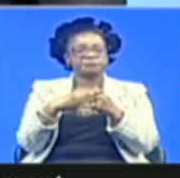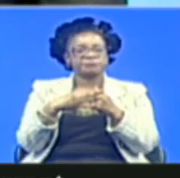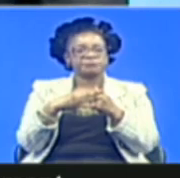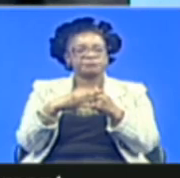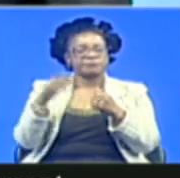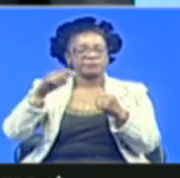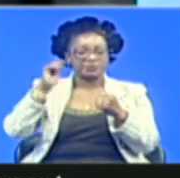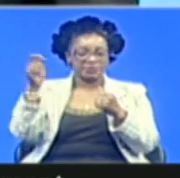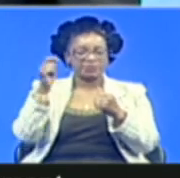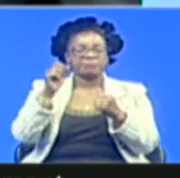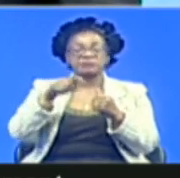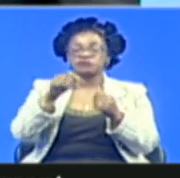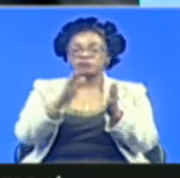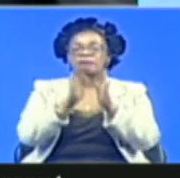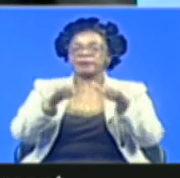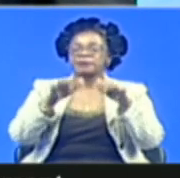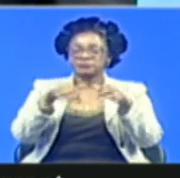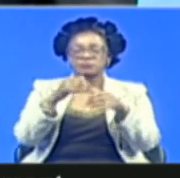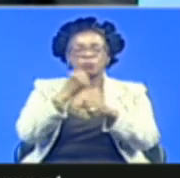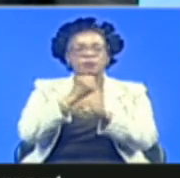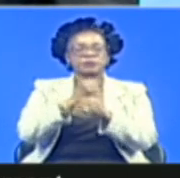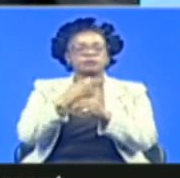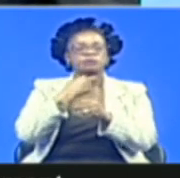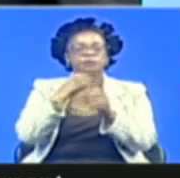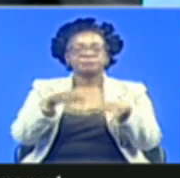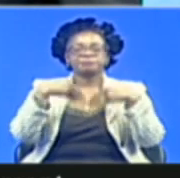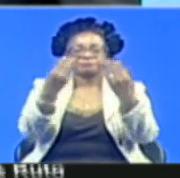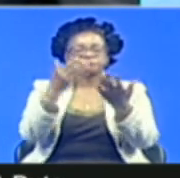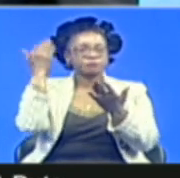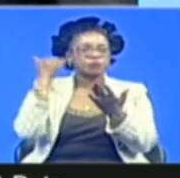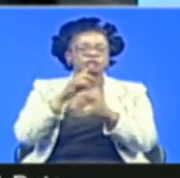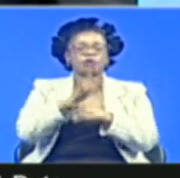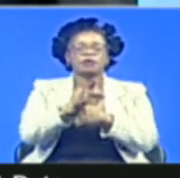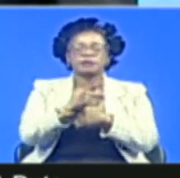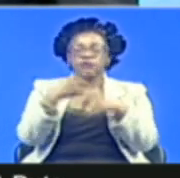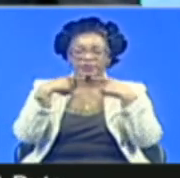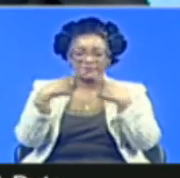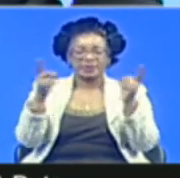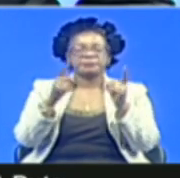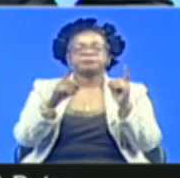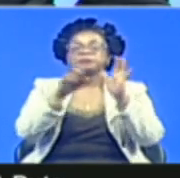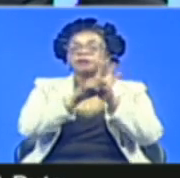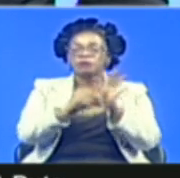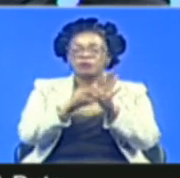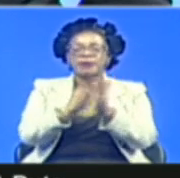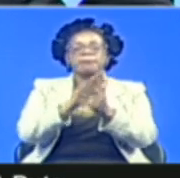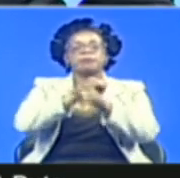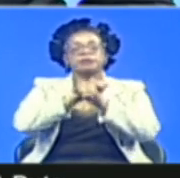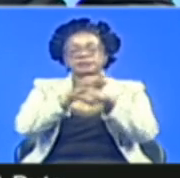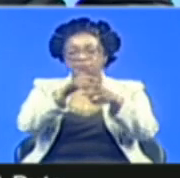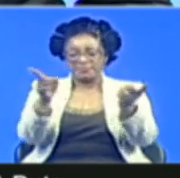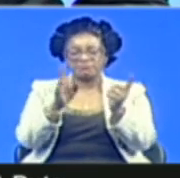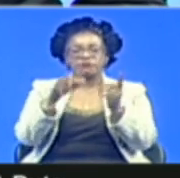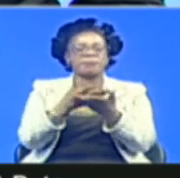The Kenya Plantations and Agricultural Workers Union have been granted a court order to declare the tea workers' strike legal and protect them from